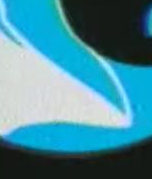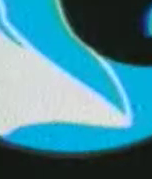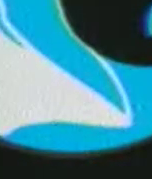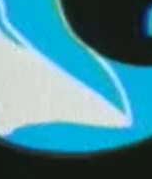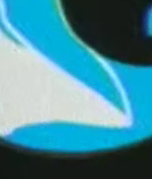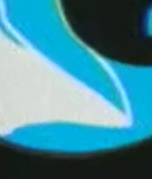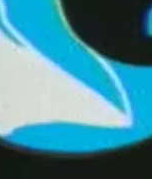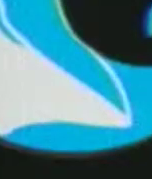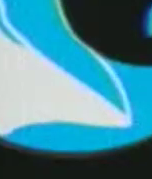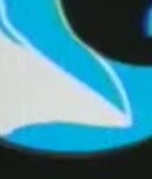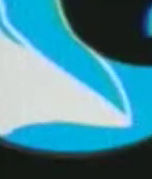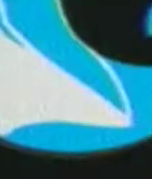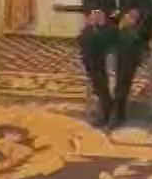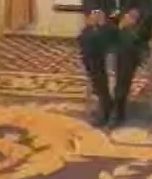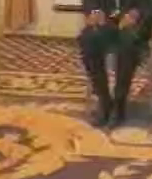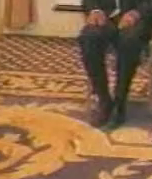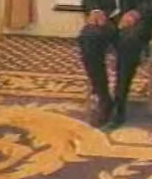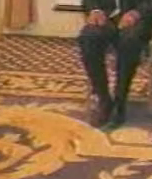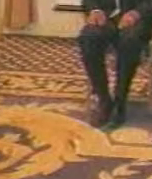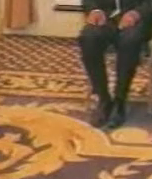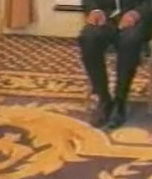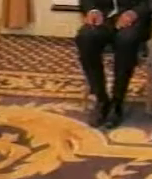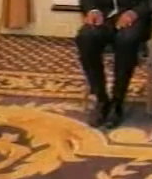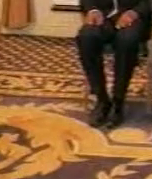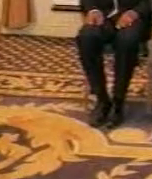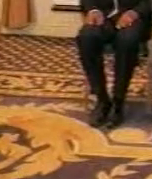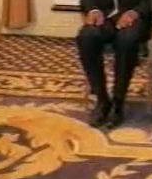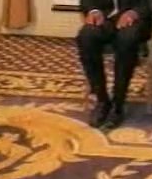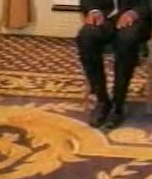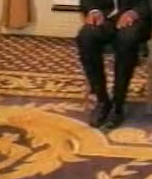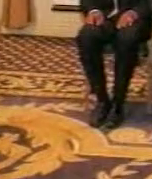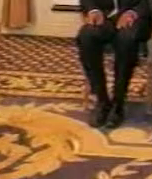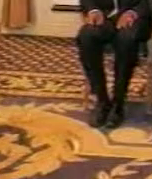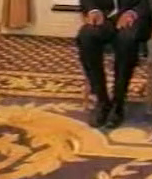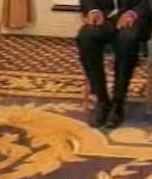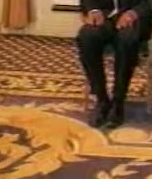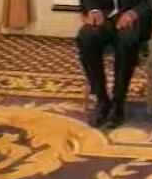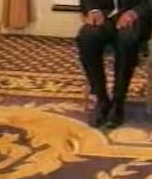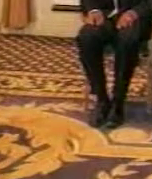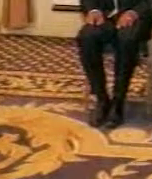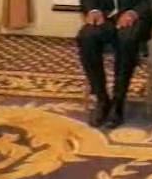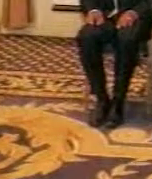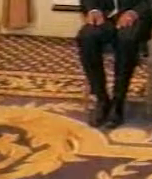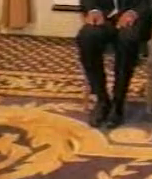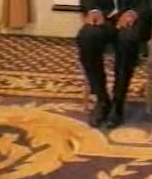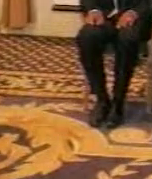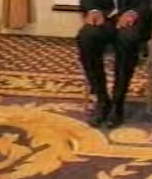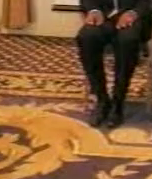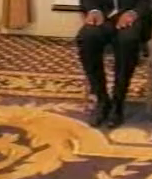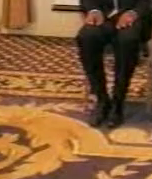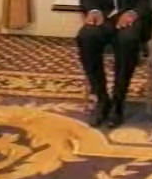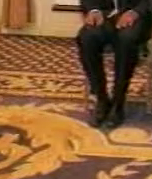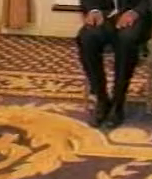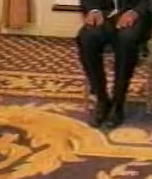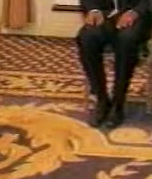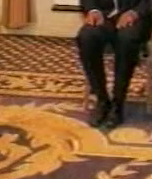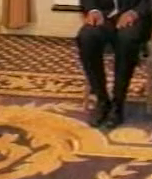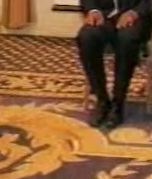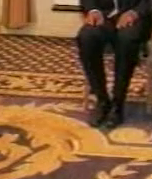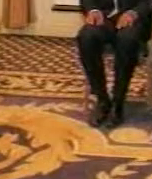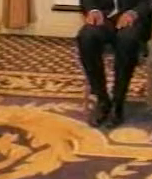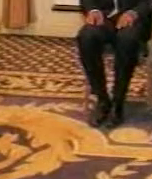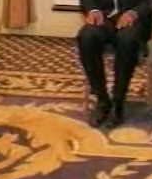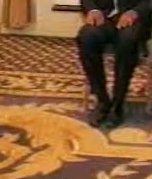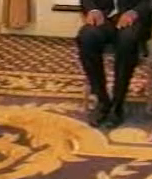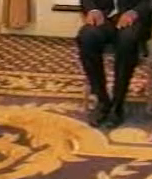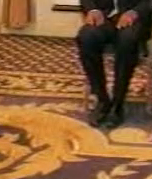of Commerce and Employers Confederation, as private sector strategist, is driving business for the country through a series of